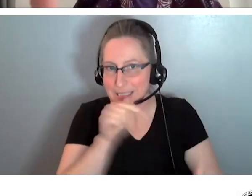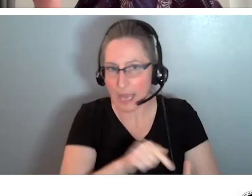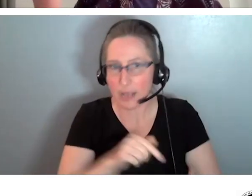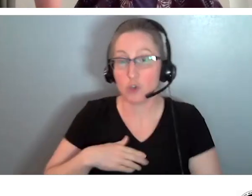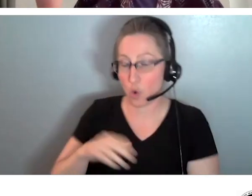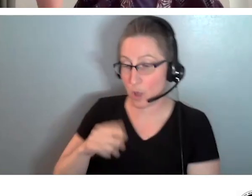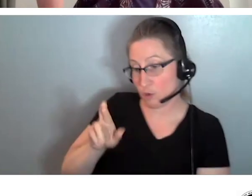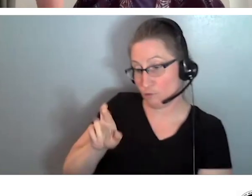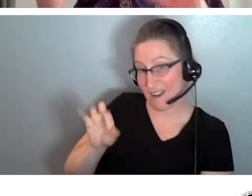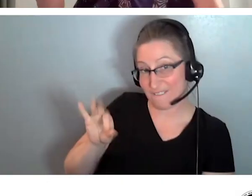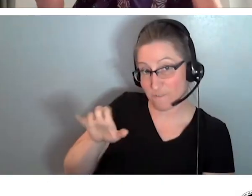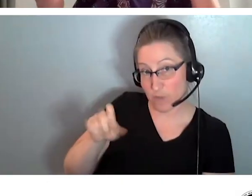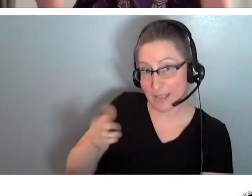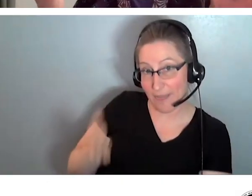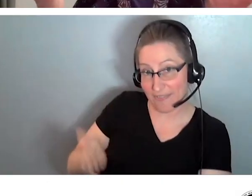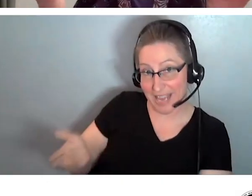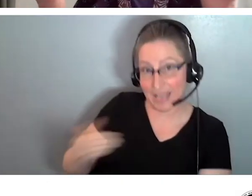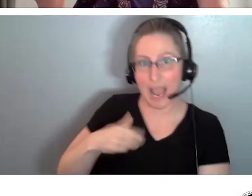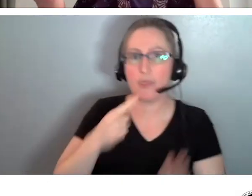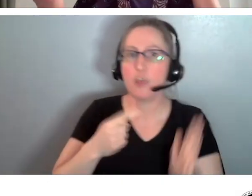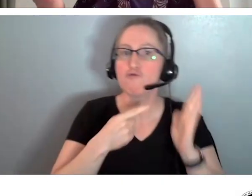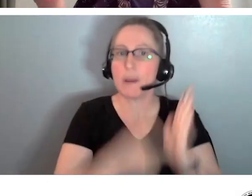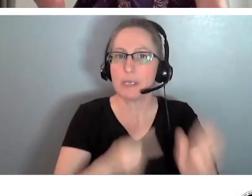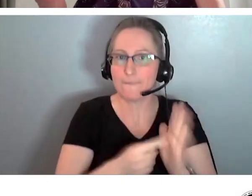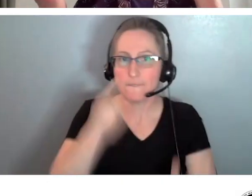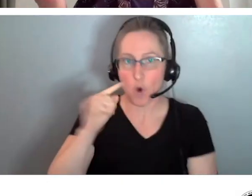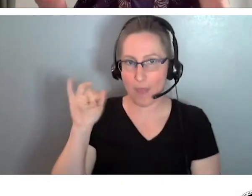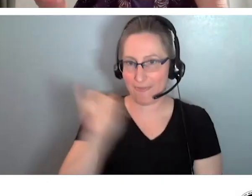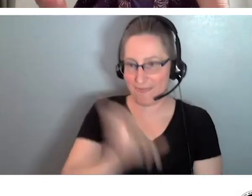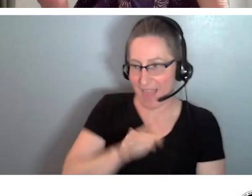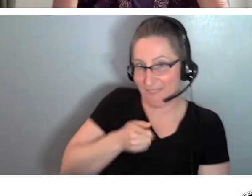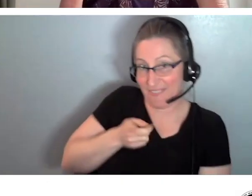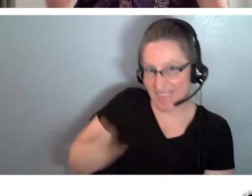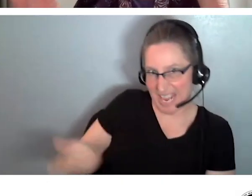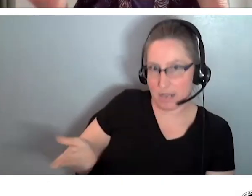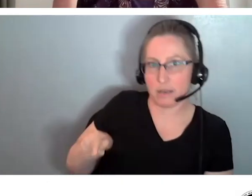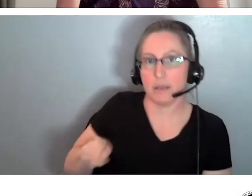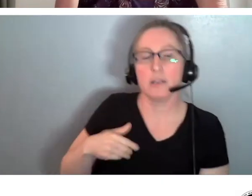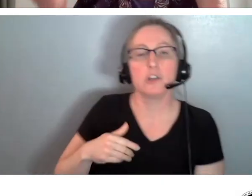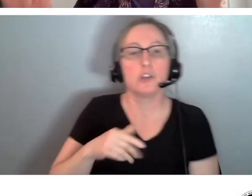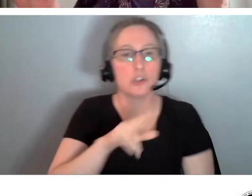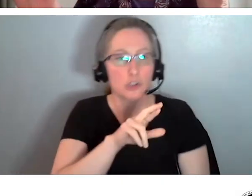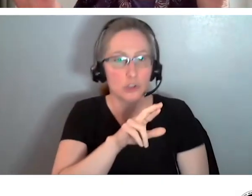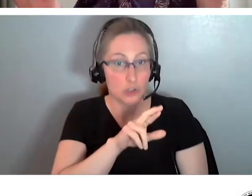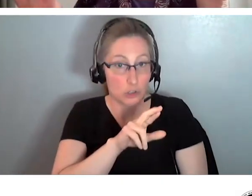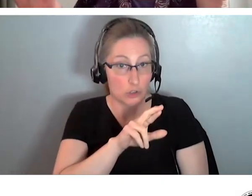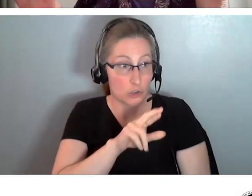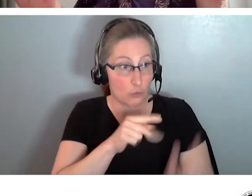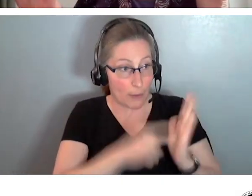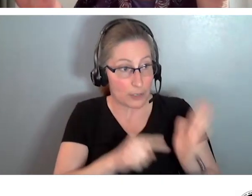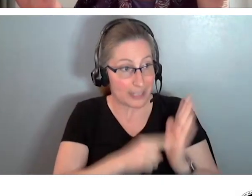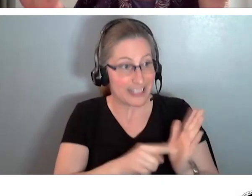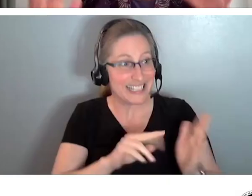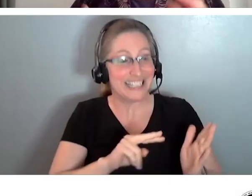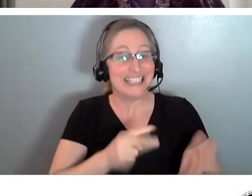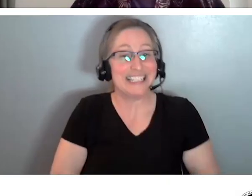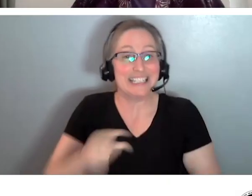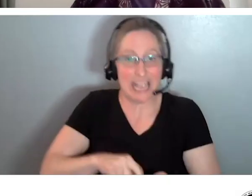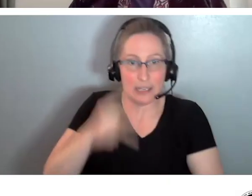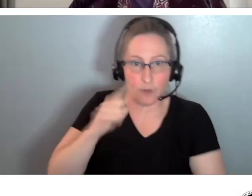have the referent and then you have the representation. The representation stands for the referent.